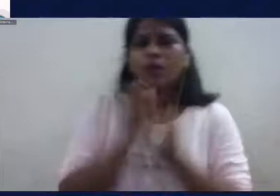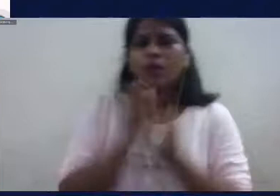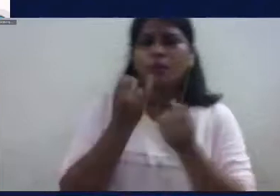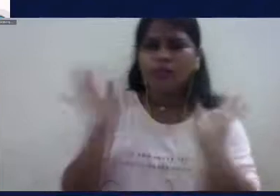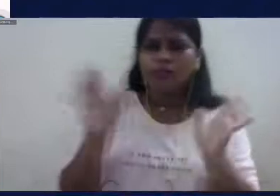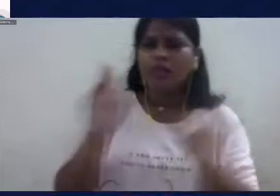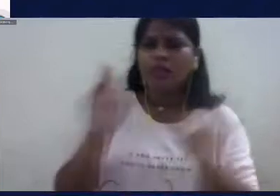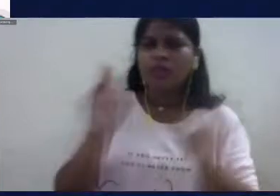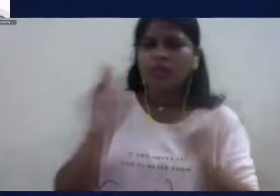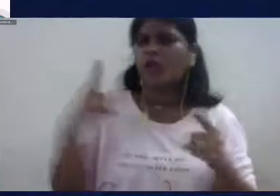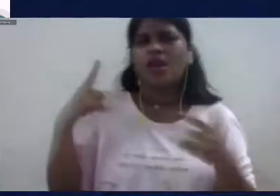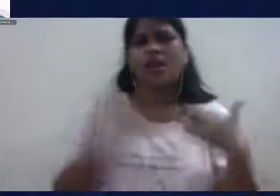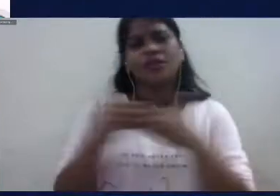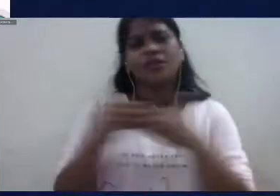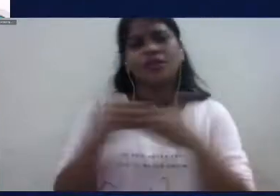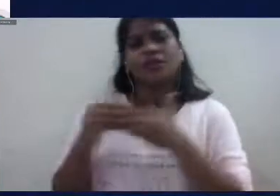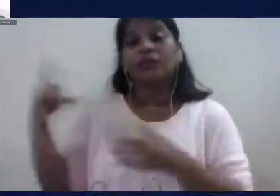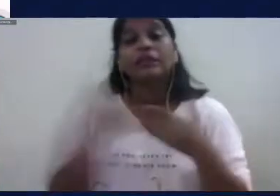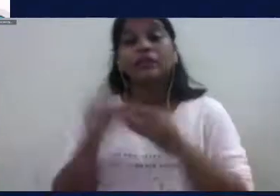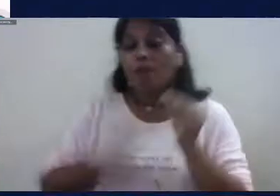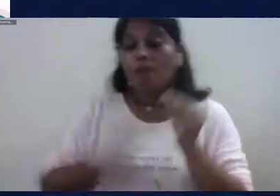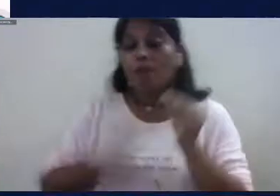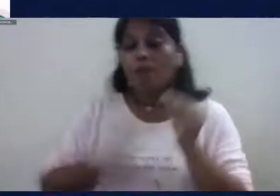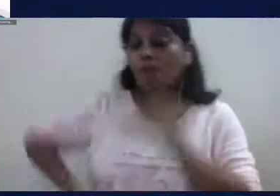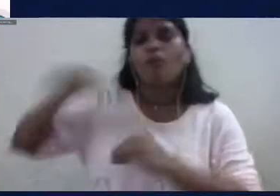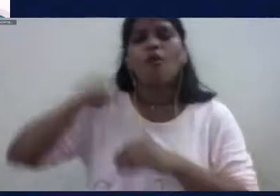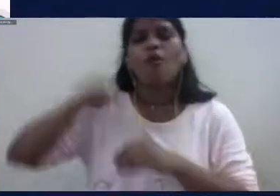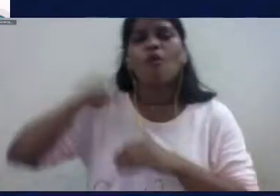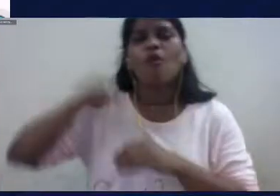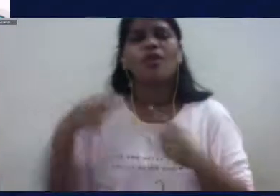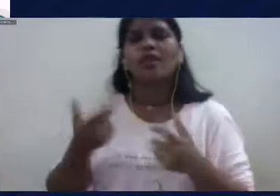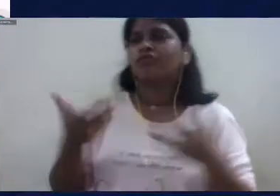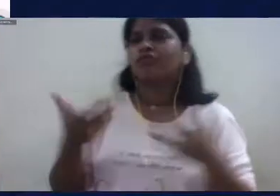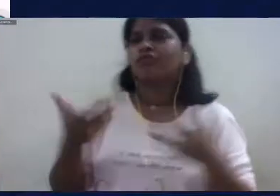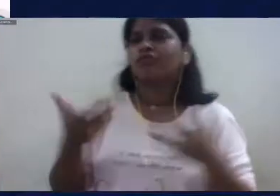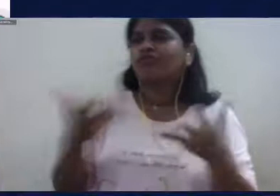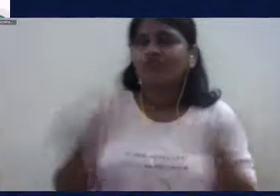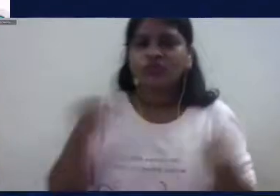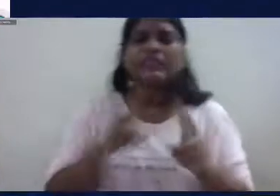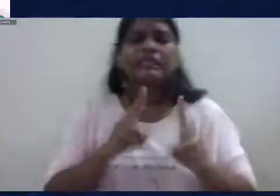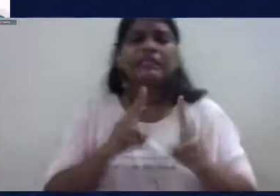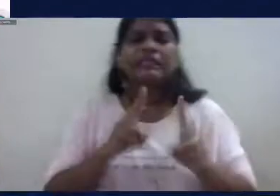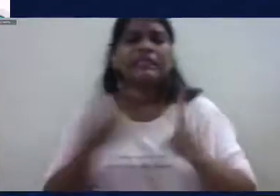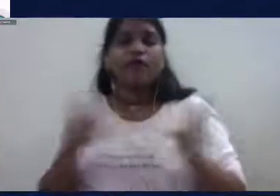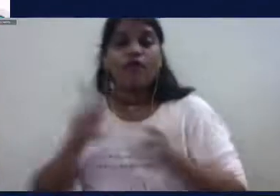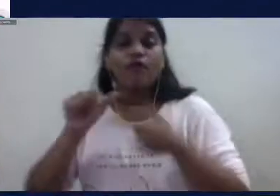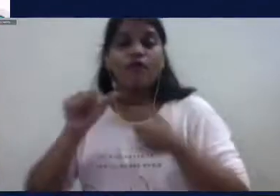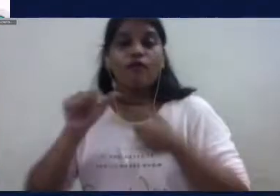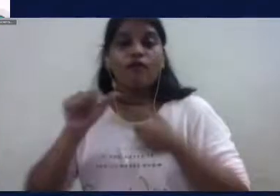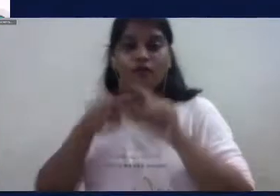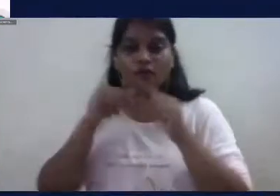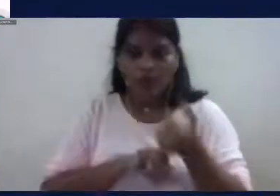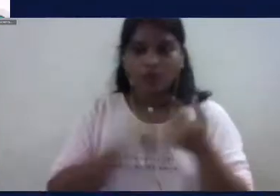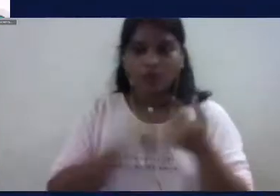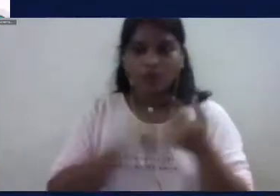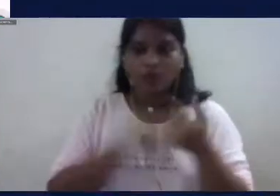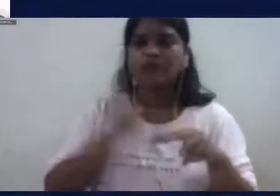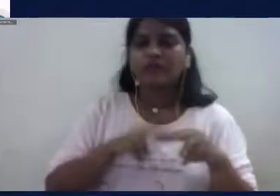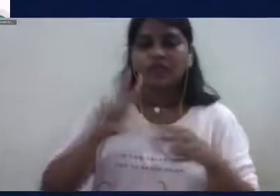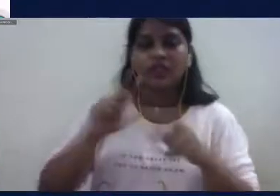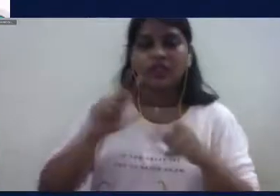that's not leadership. Leadership is much more than that. It is about unlocking different kinds of value, like the functional